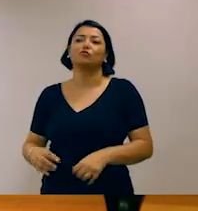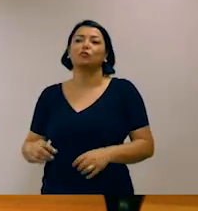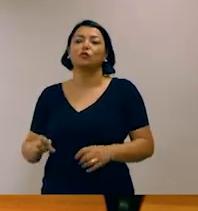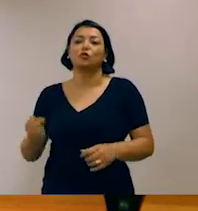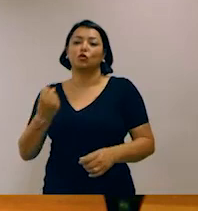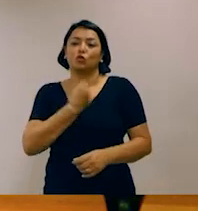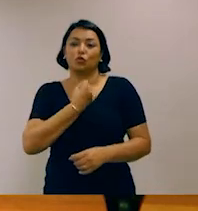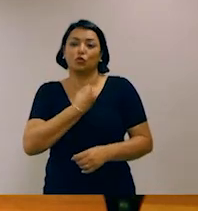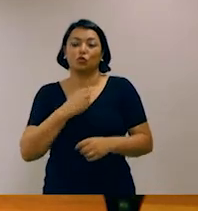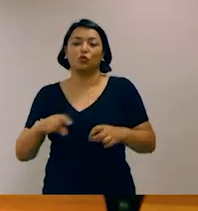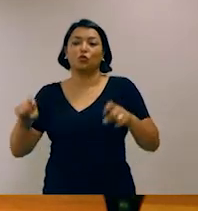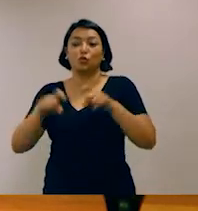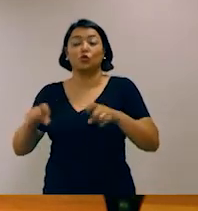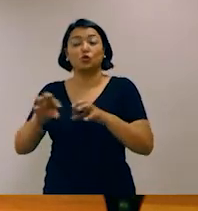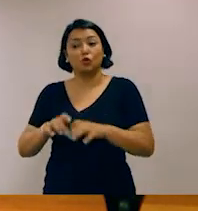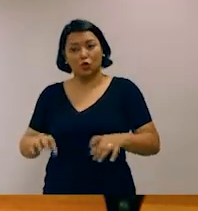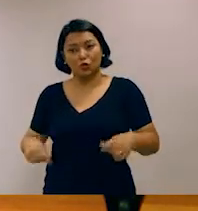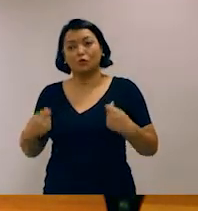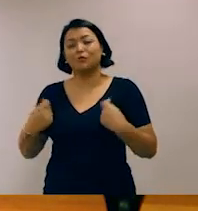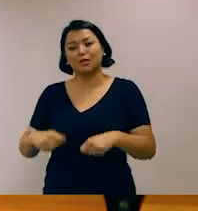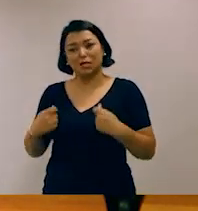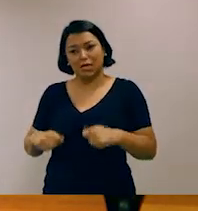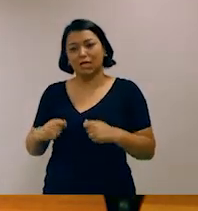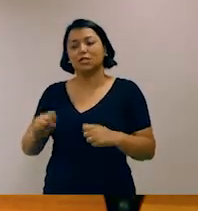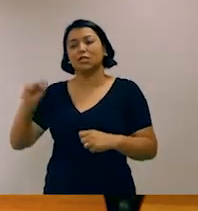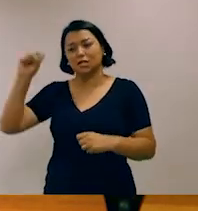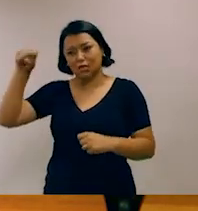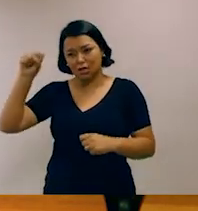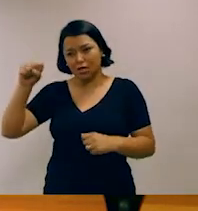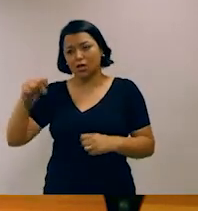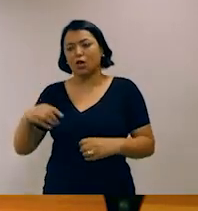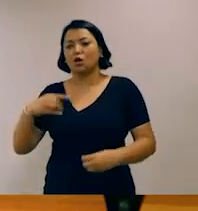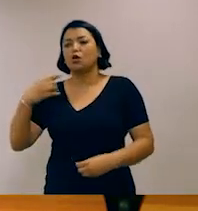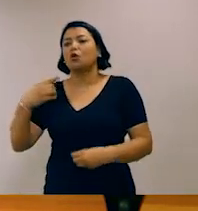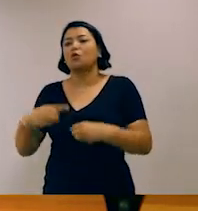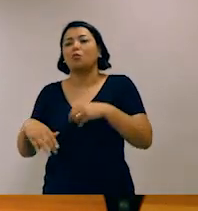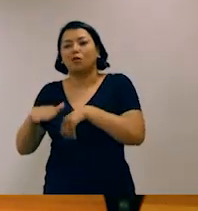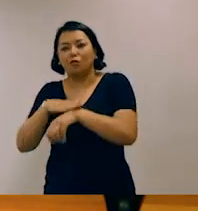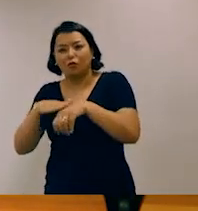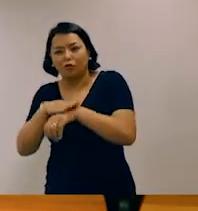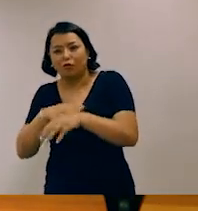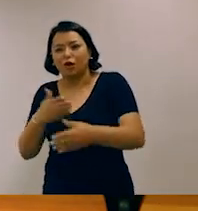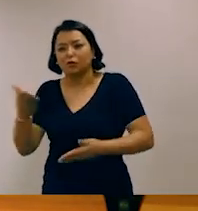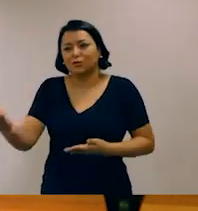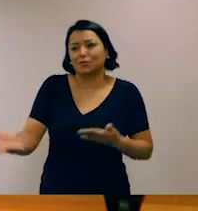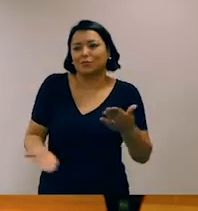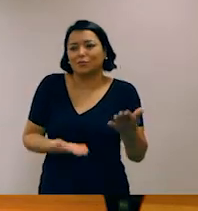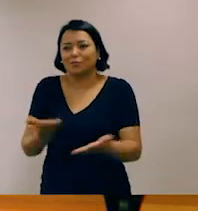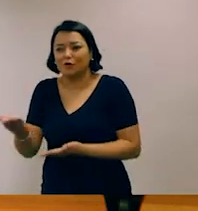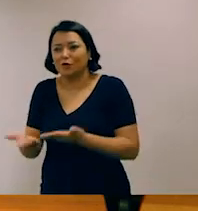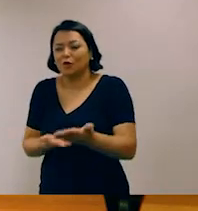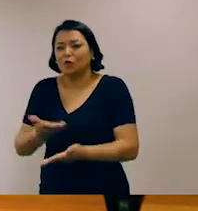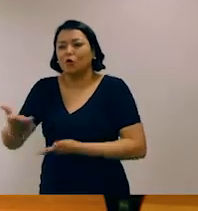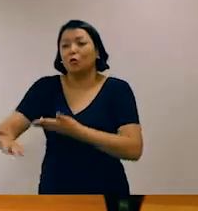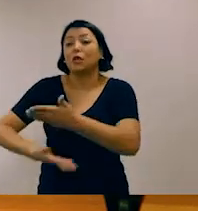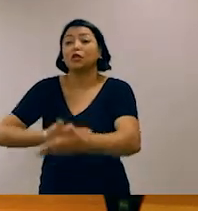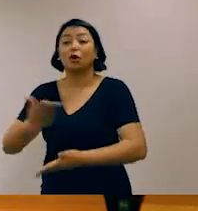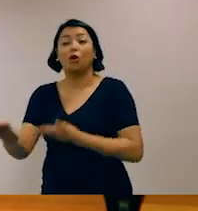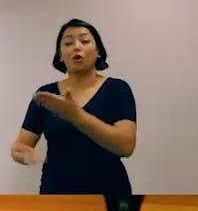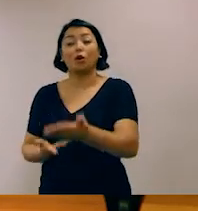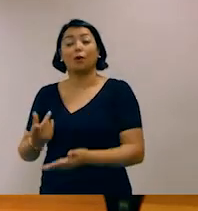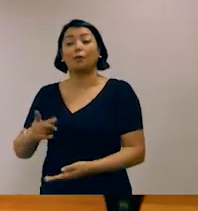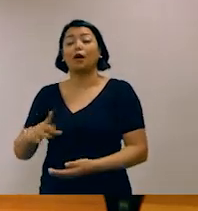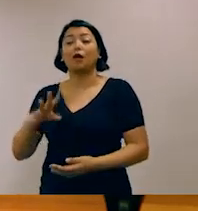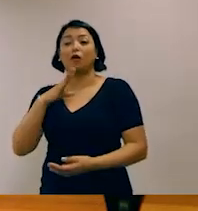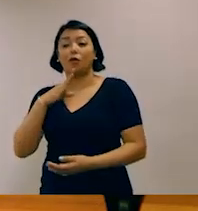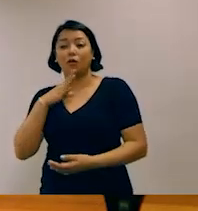No, there was no training course. So yes, I believe we would need to talk to the curator